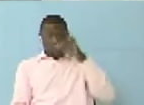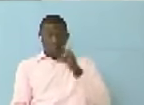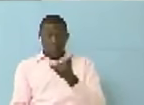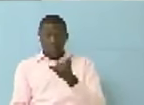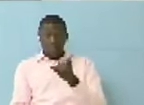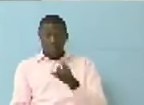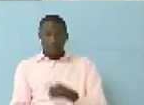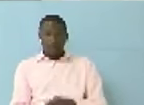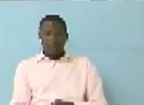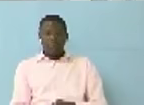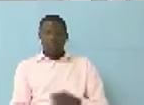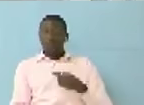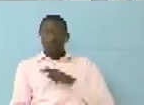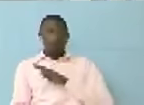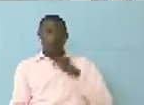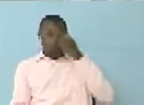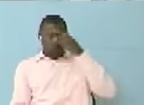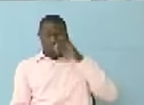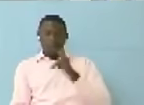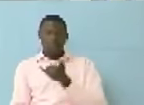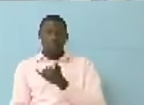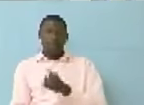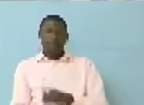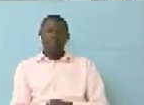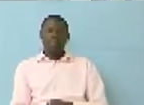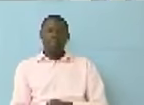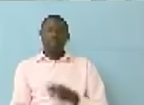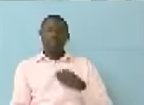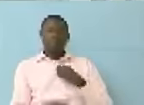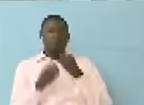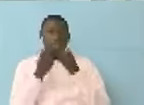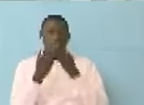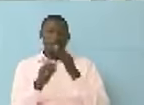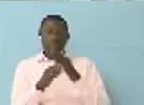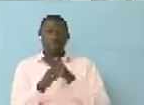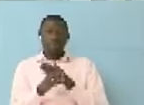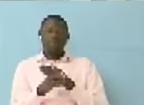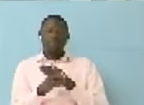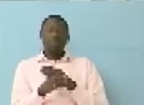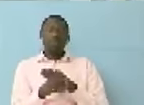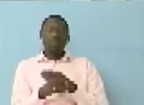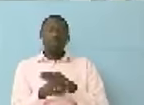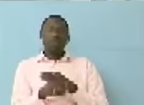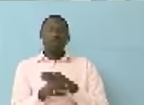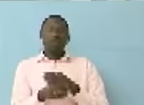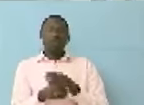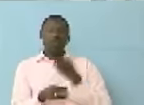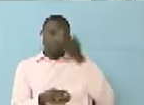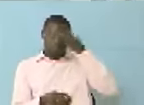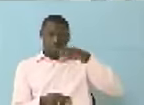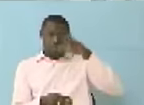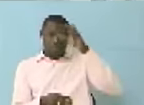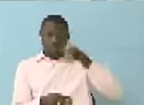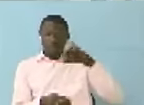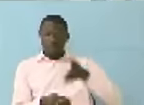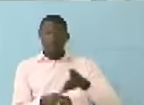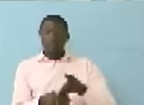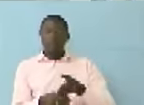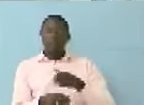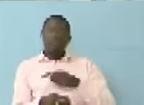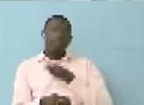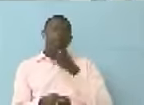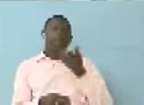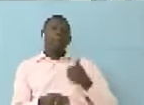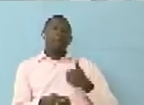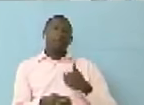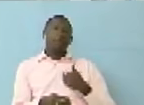Isonda. I disagree. Manso. I have said before this panel that there were people